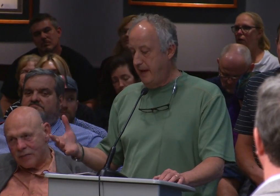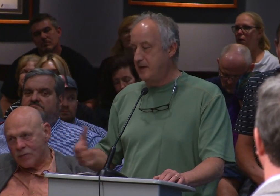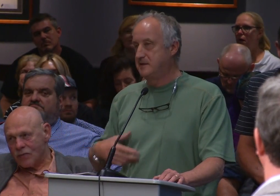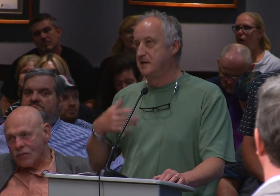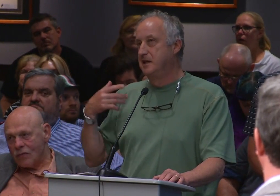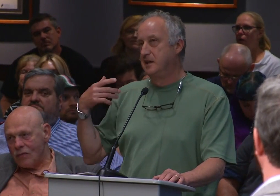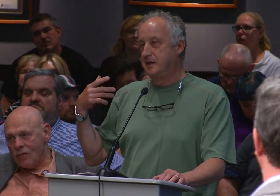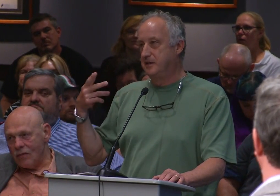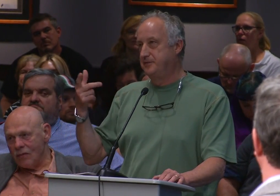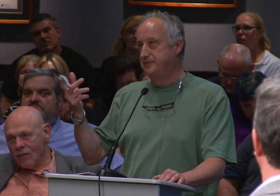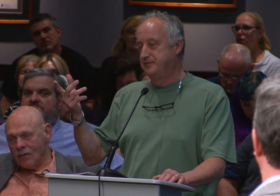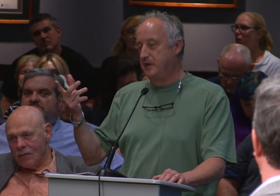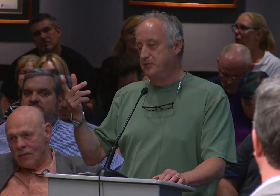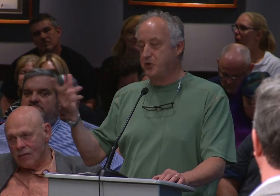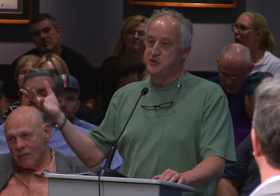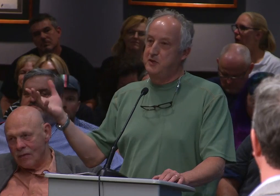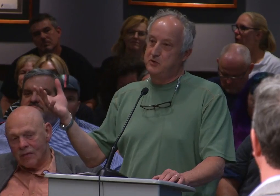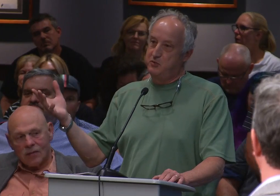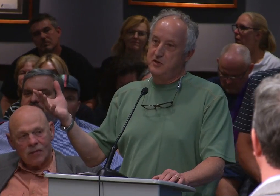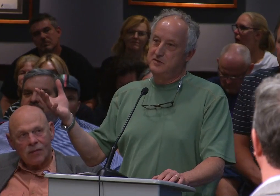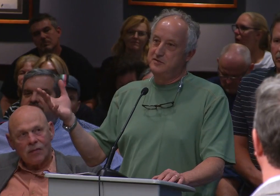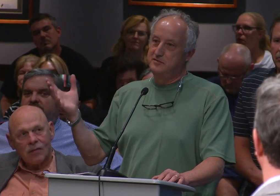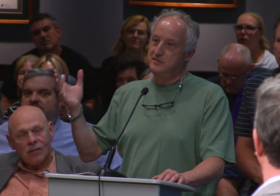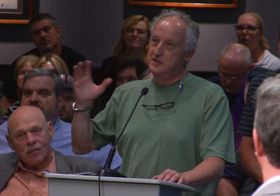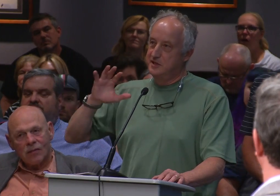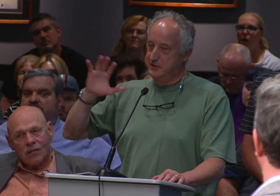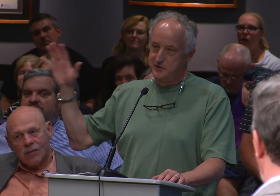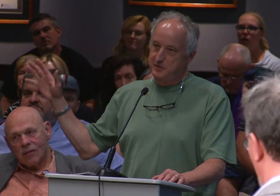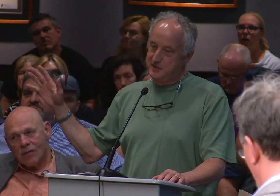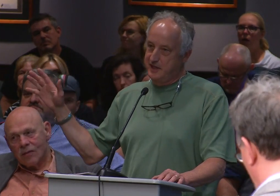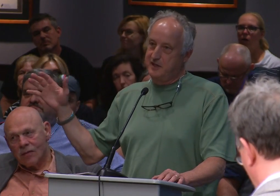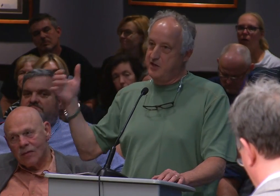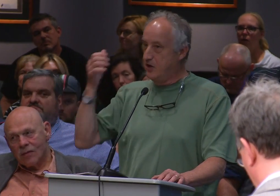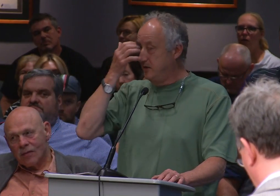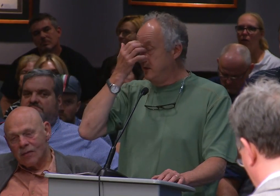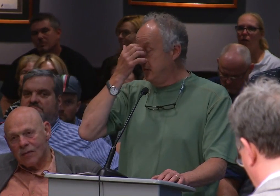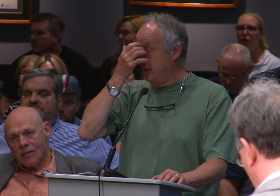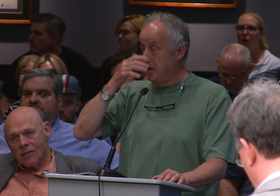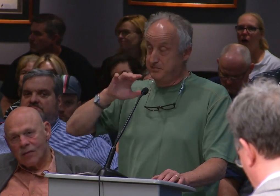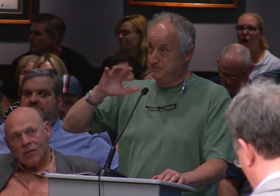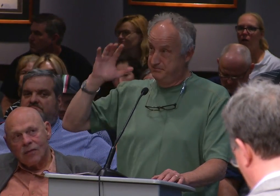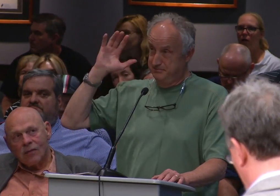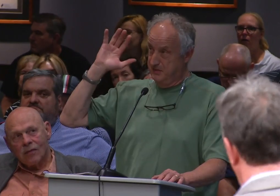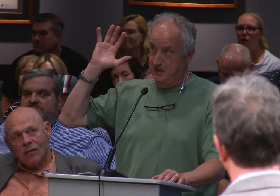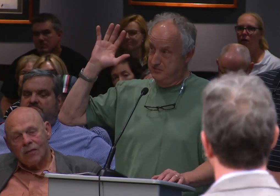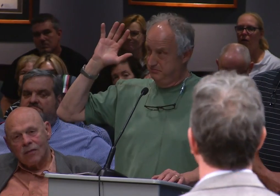in the past. Burgess Mill was one. It was going to be the state-of-the-art. It ended up